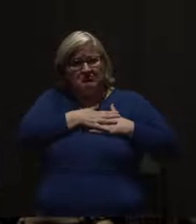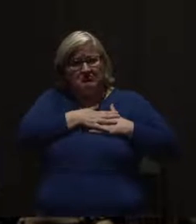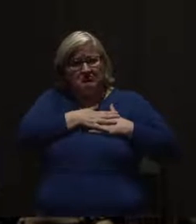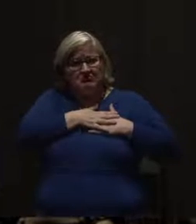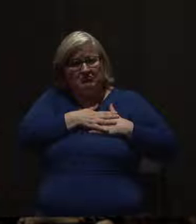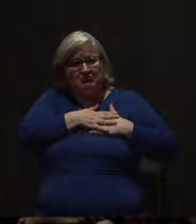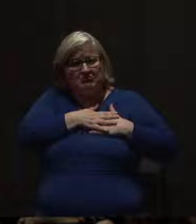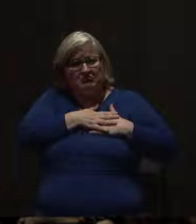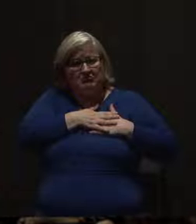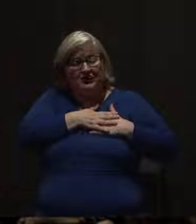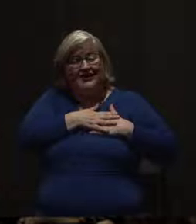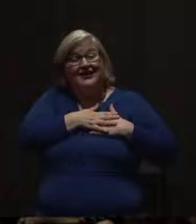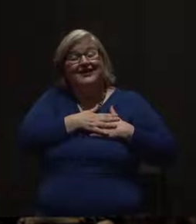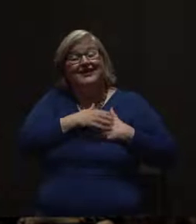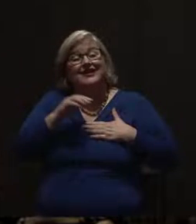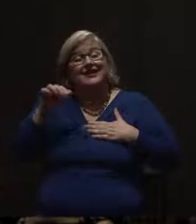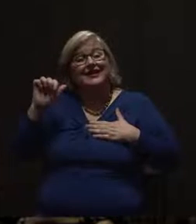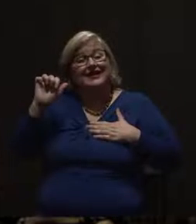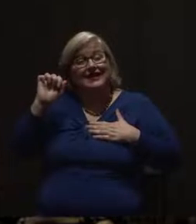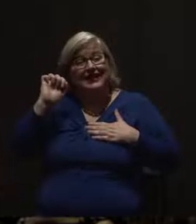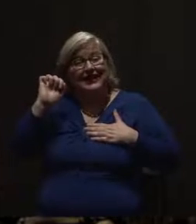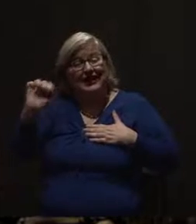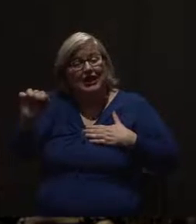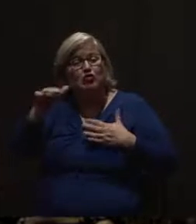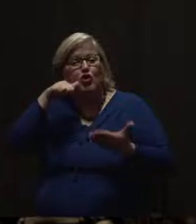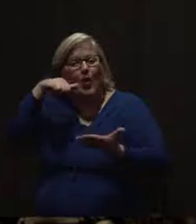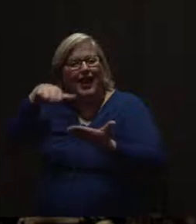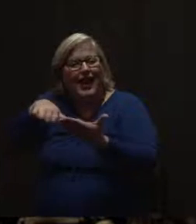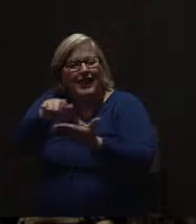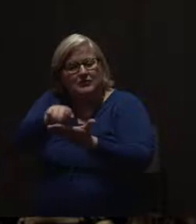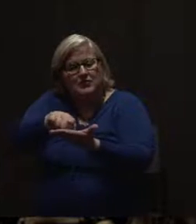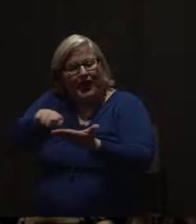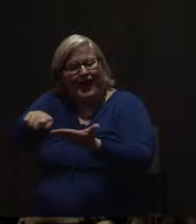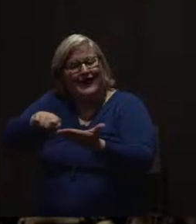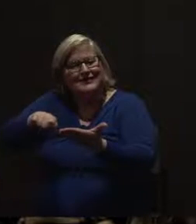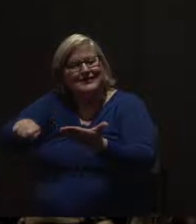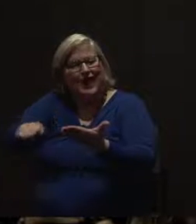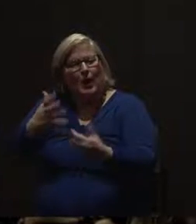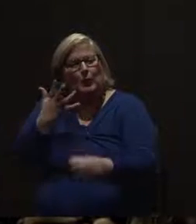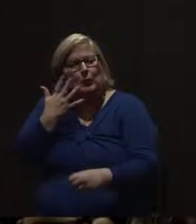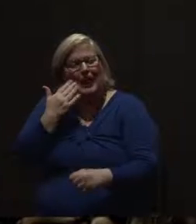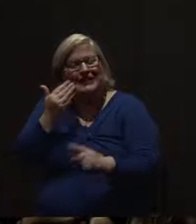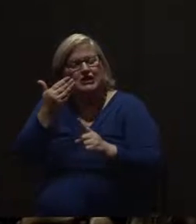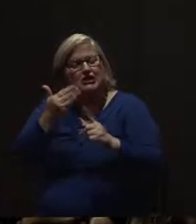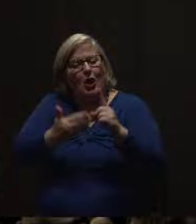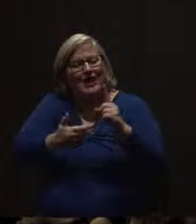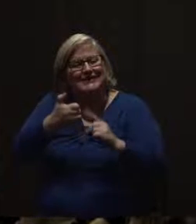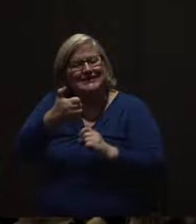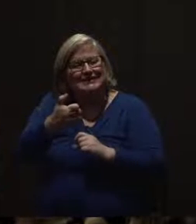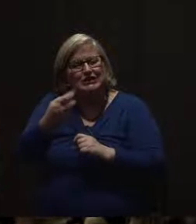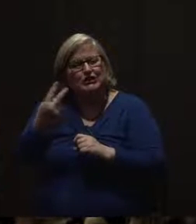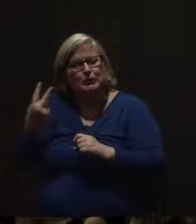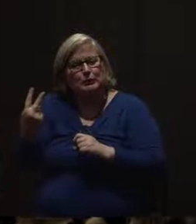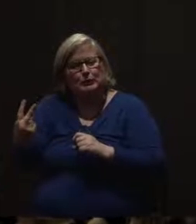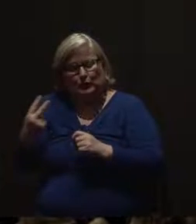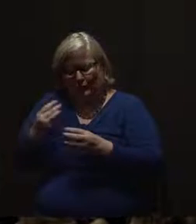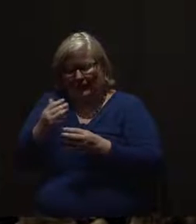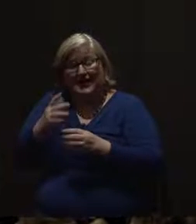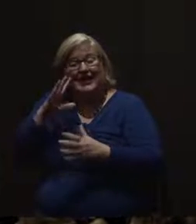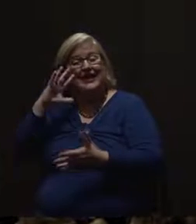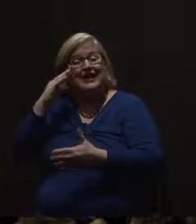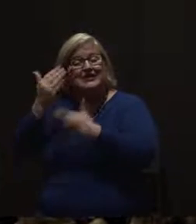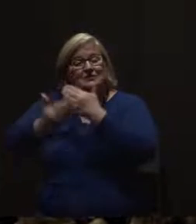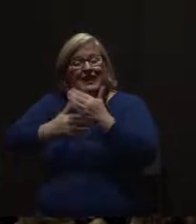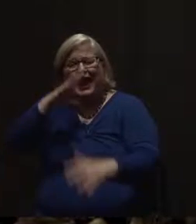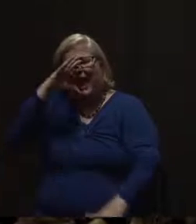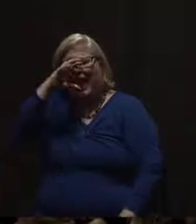from a Region in My Mind, appeared in the New Yorker in 1962. And in it, he explains that hate is self-destructive and